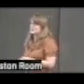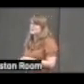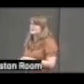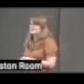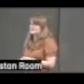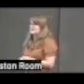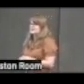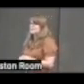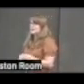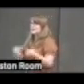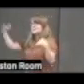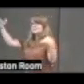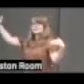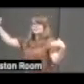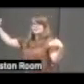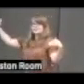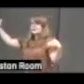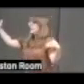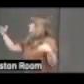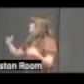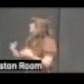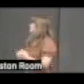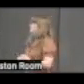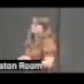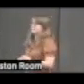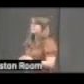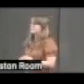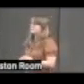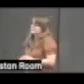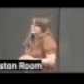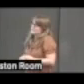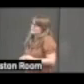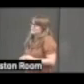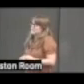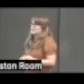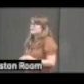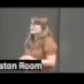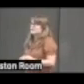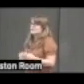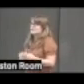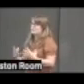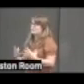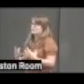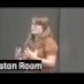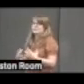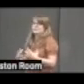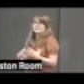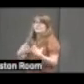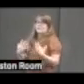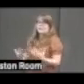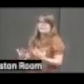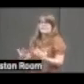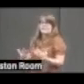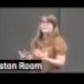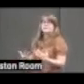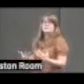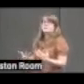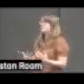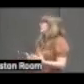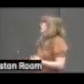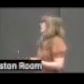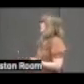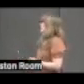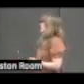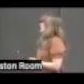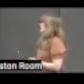right? So the Arctic species will nearly disappear because that cold weather evolution that